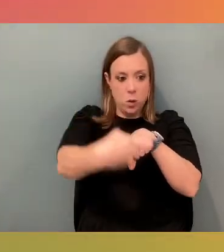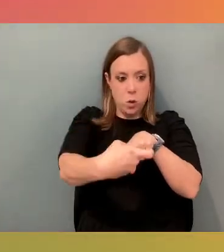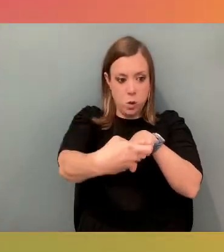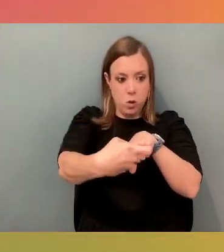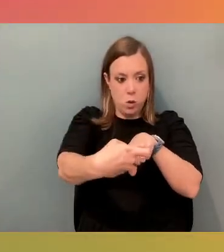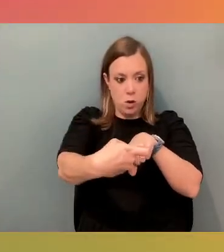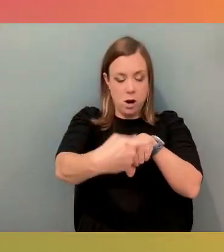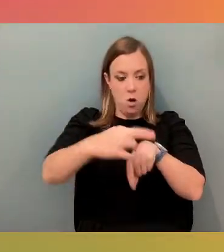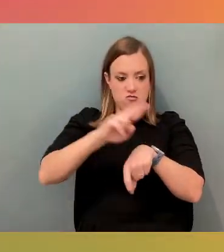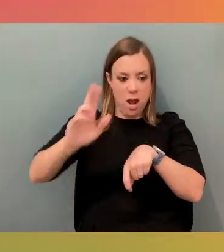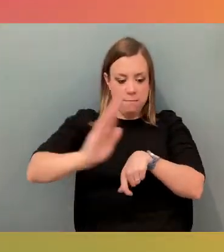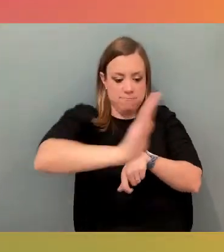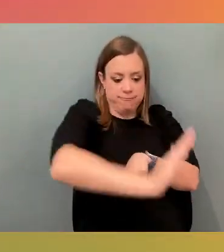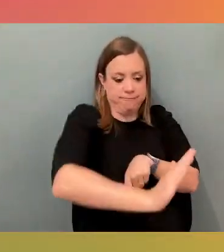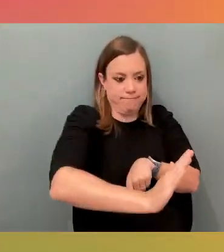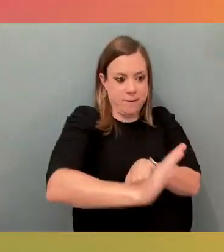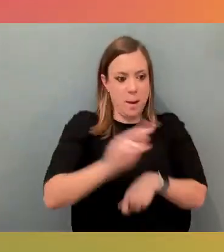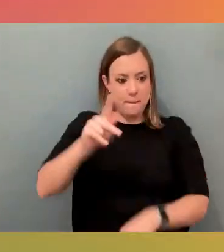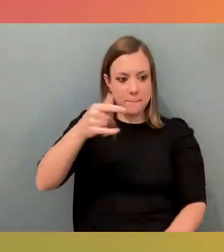on the other side.